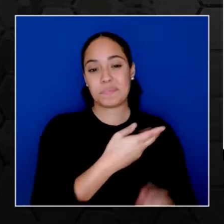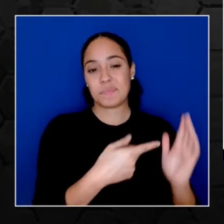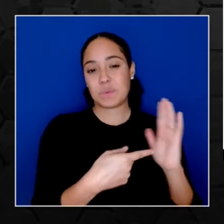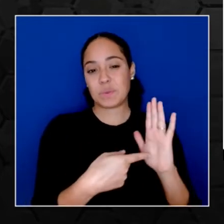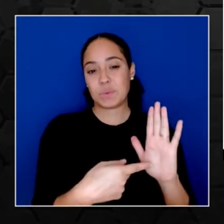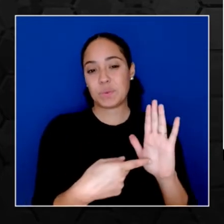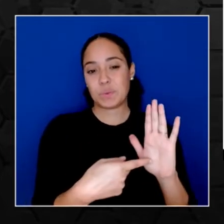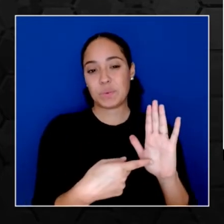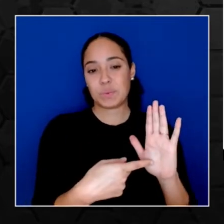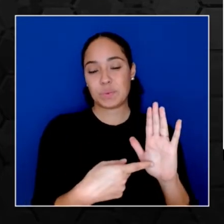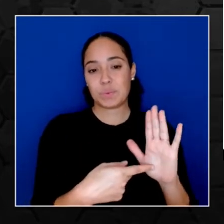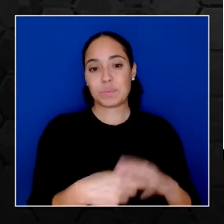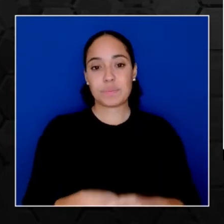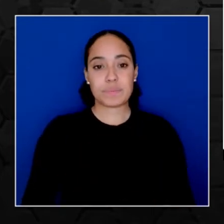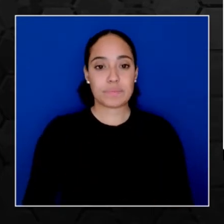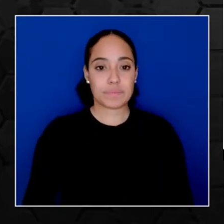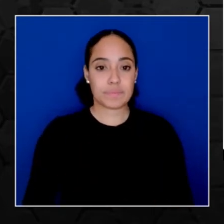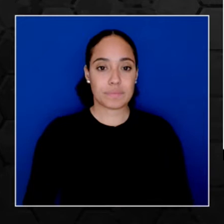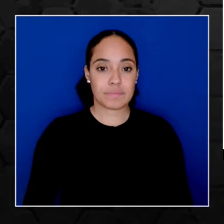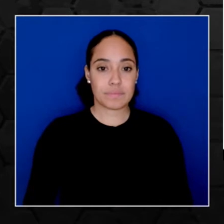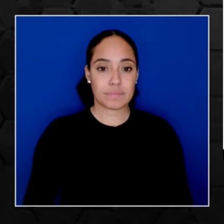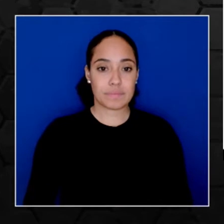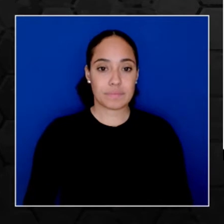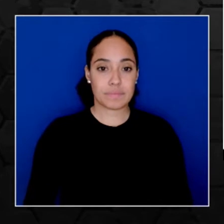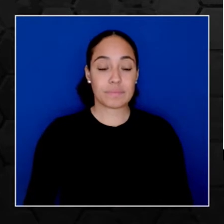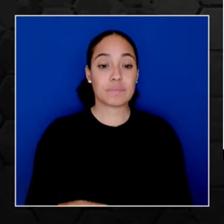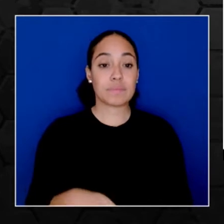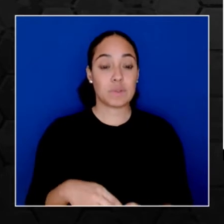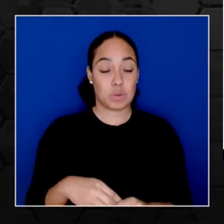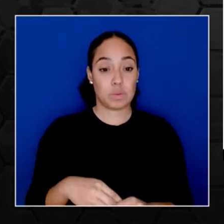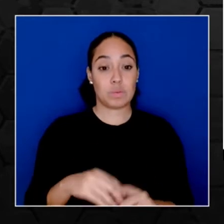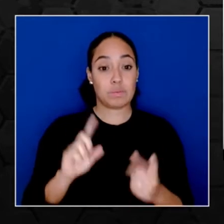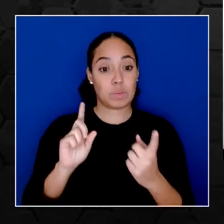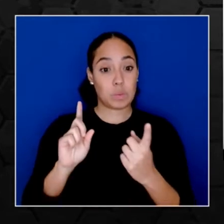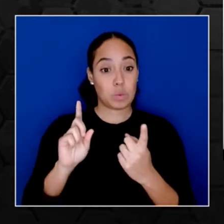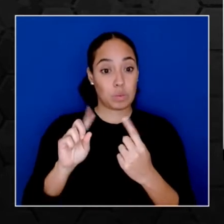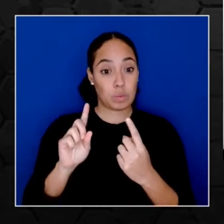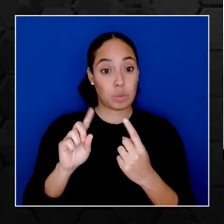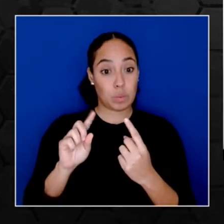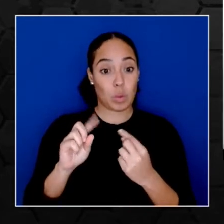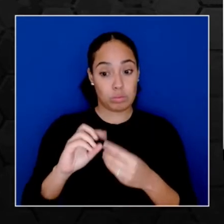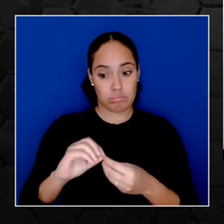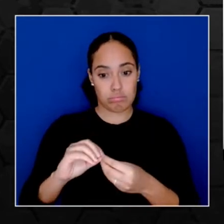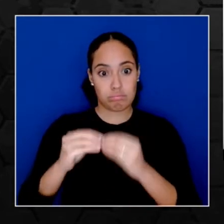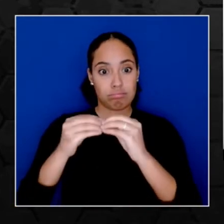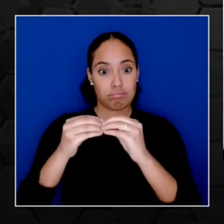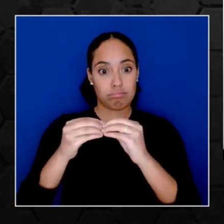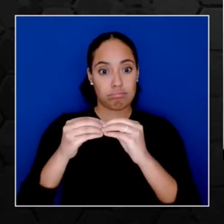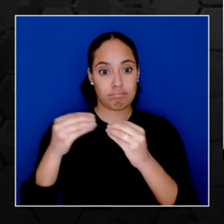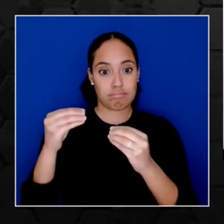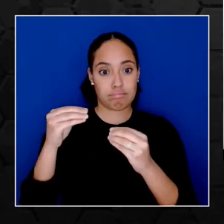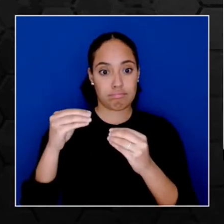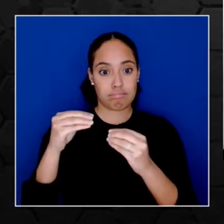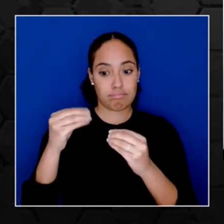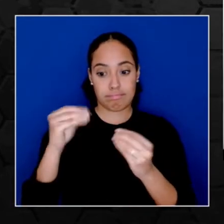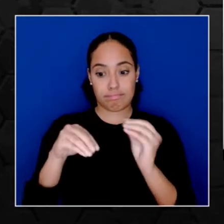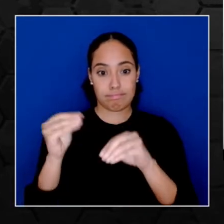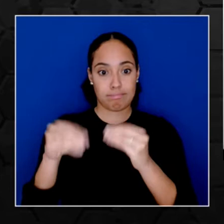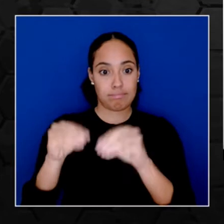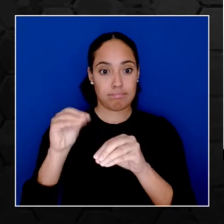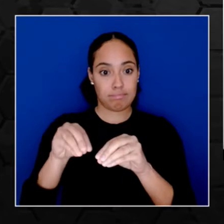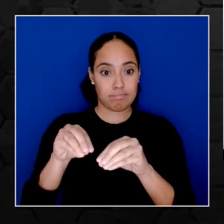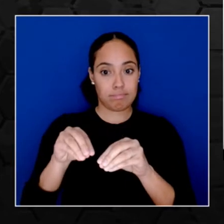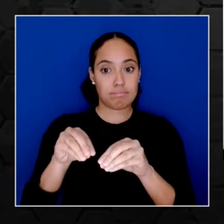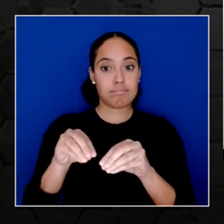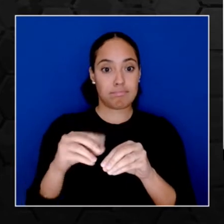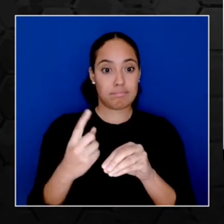quickly. So since Shreyan has finished building the basic bot, we will have to create two more bots, one for the interrupting scenario and one for the breaking scenario. So first, starting